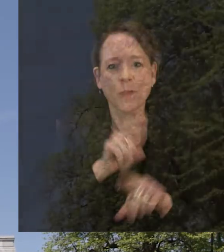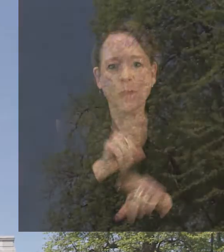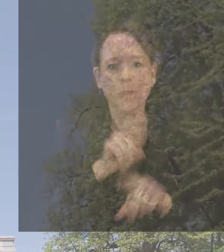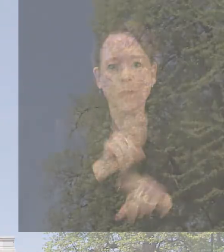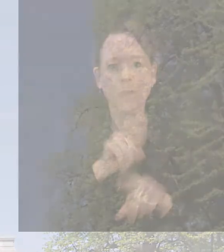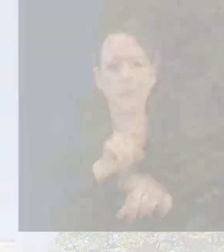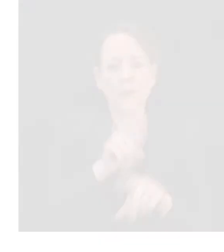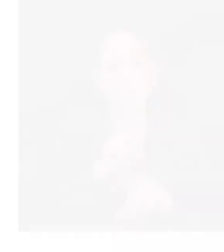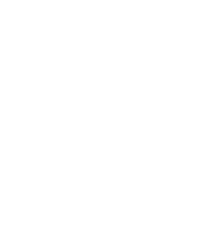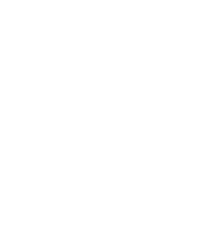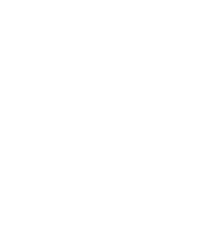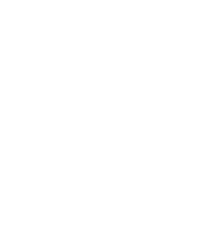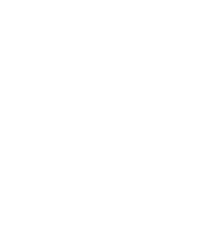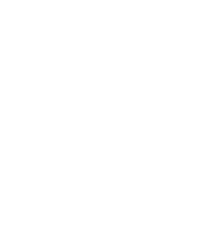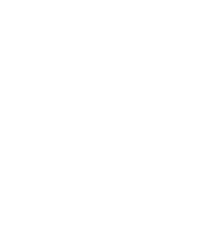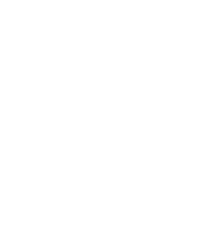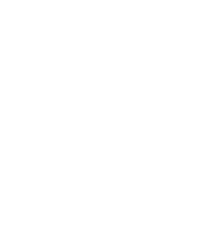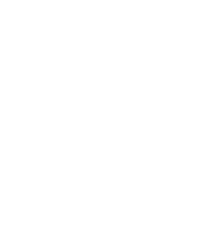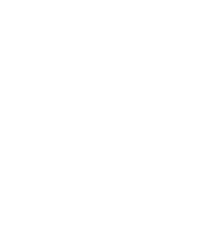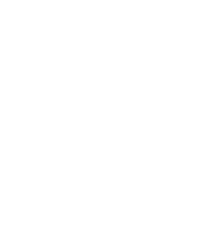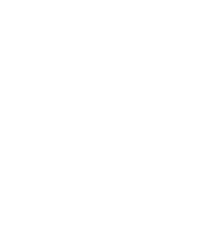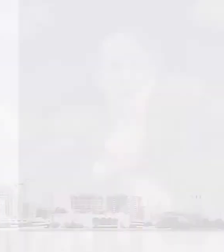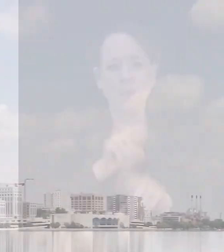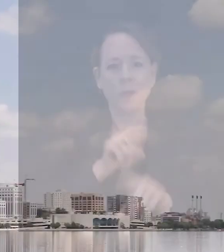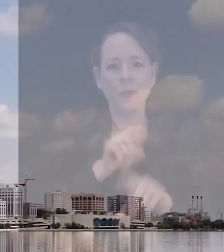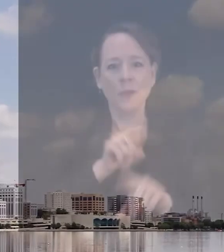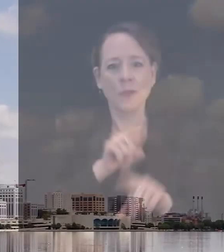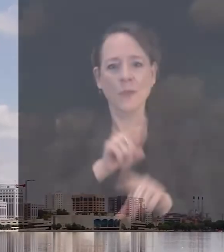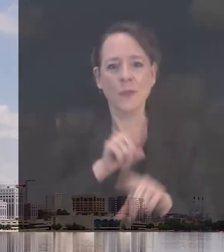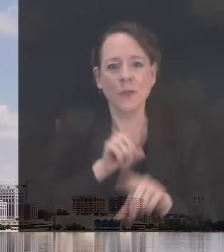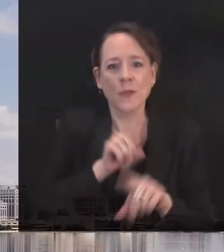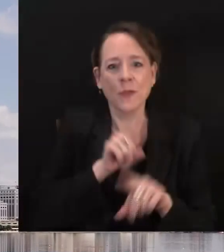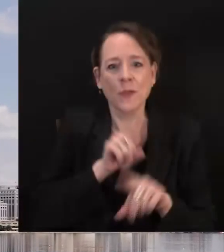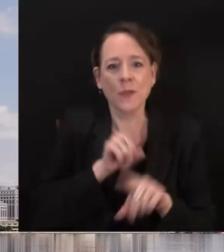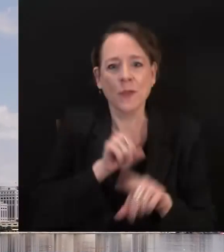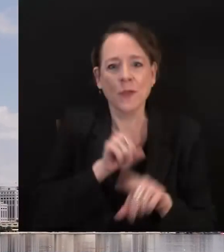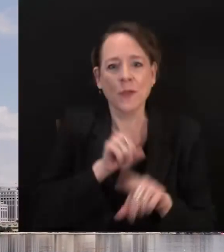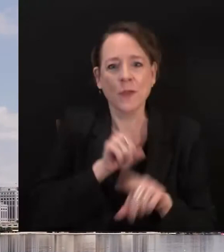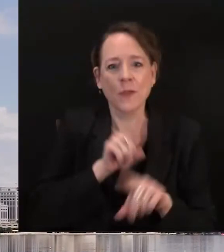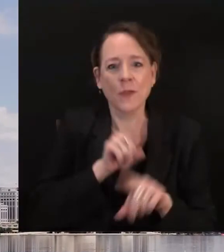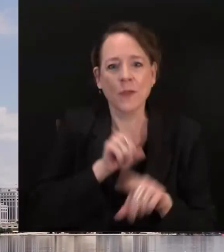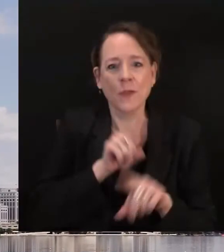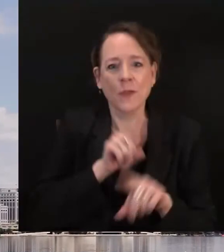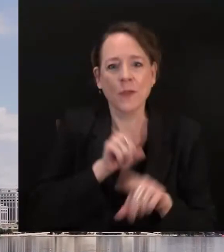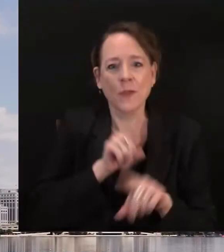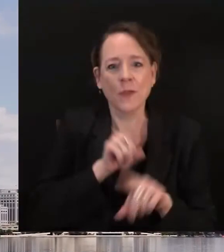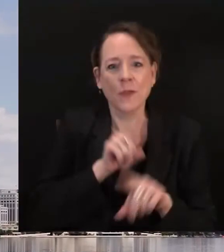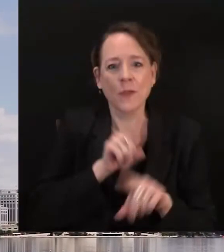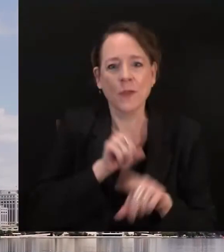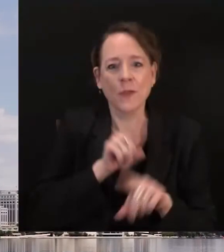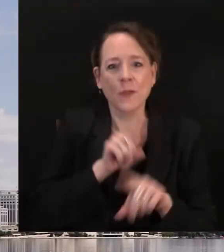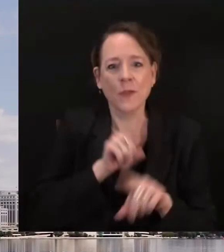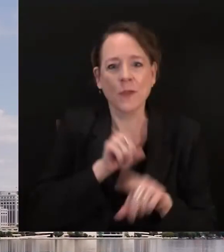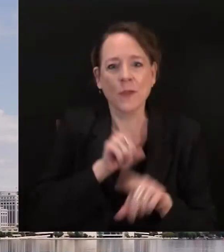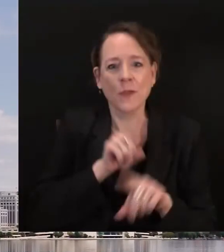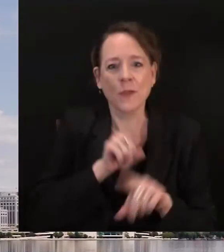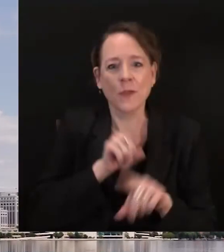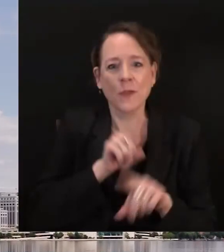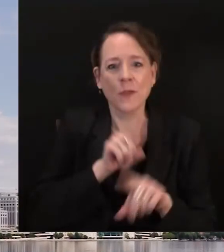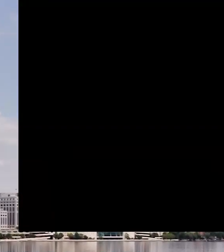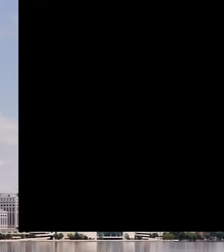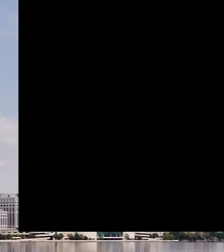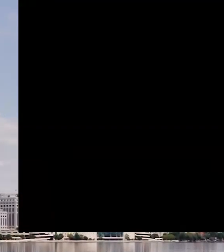Chief Medical Officer in the DHS Bureau of Communicable Diseases, and Ryan Nilsestoon, the Chief Legal Counsel in the Office of the Governor.